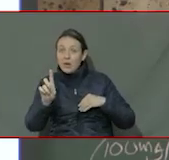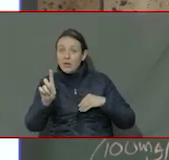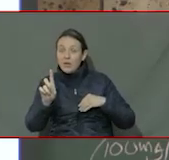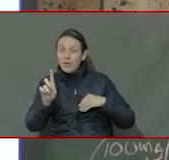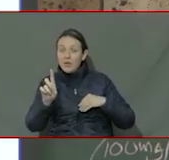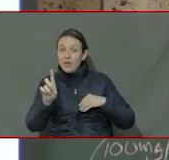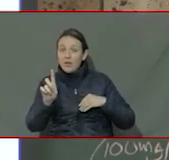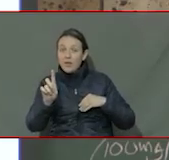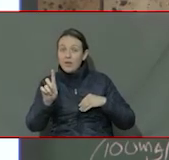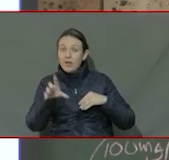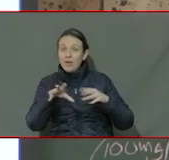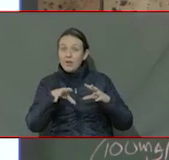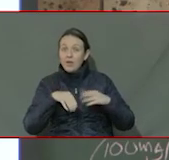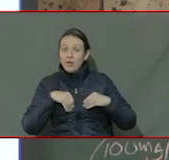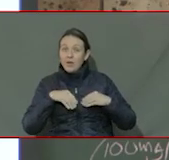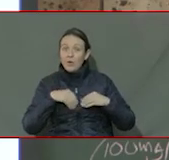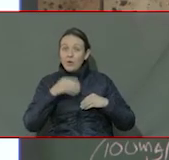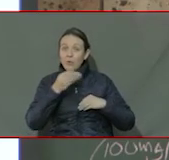From the